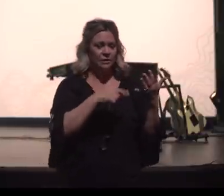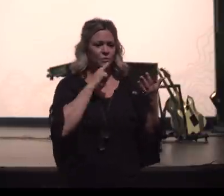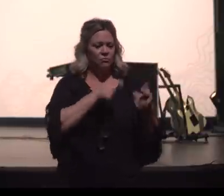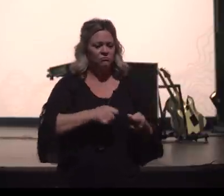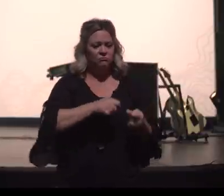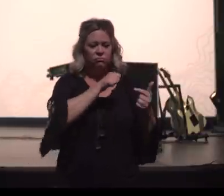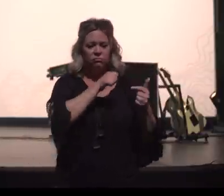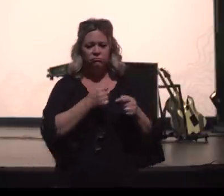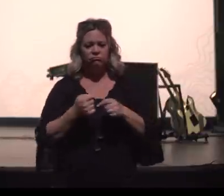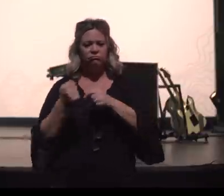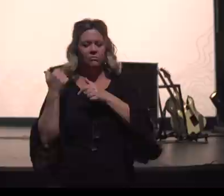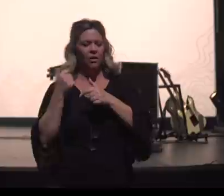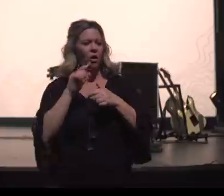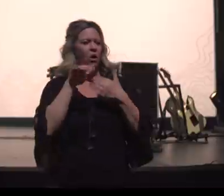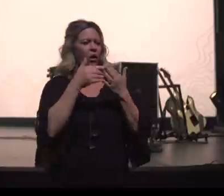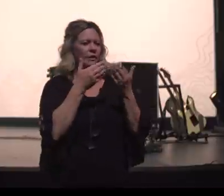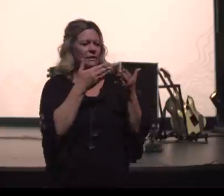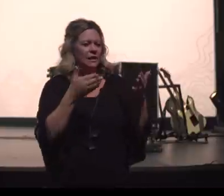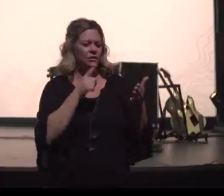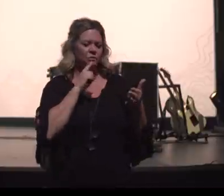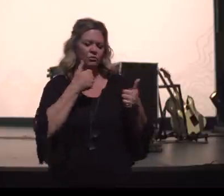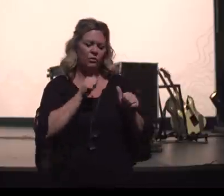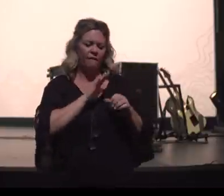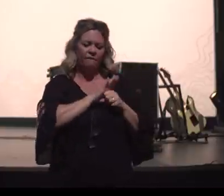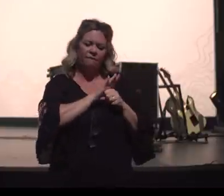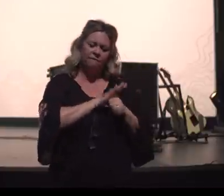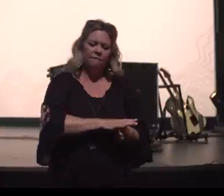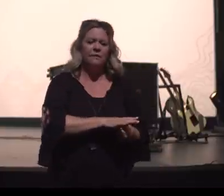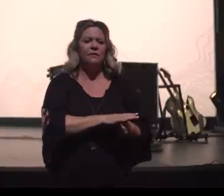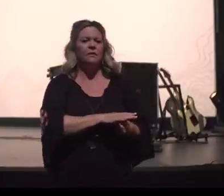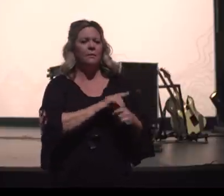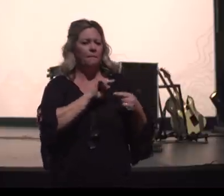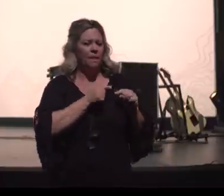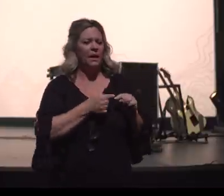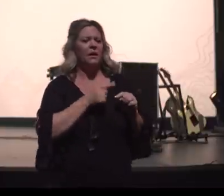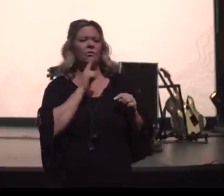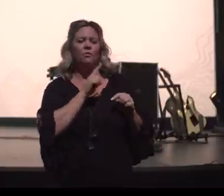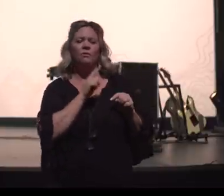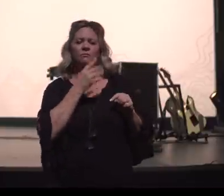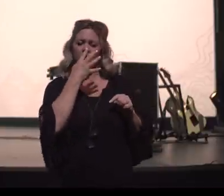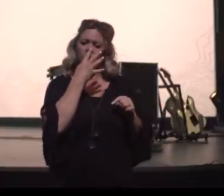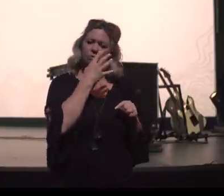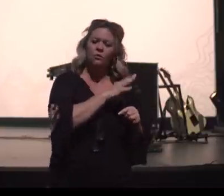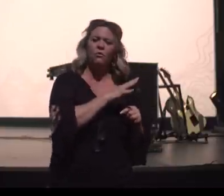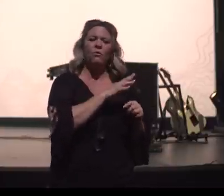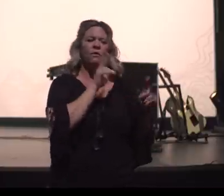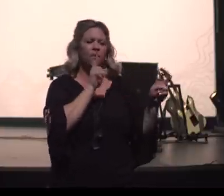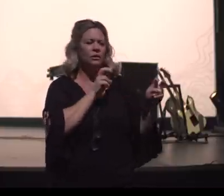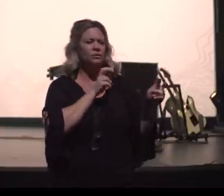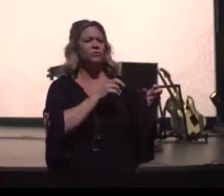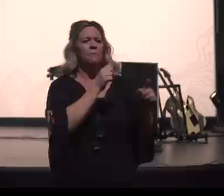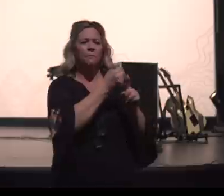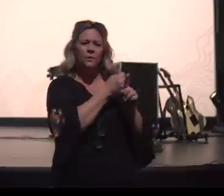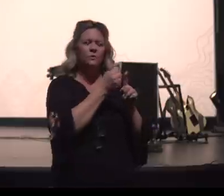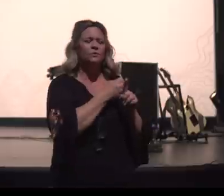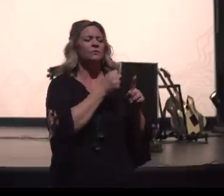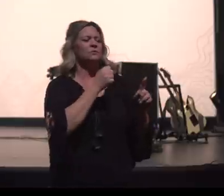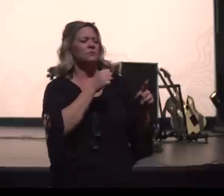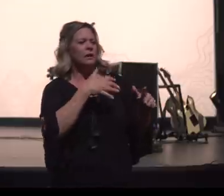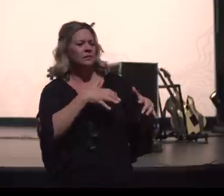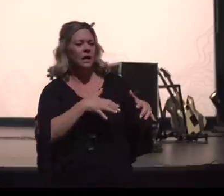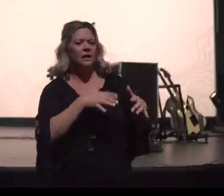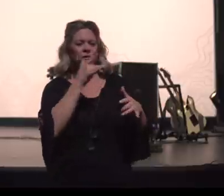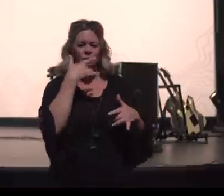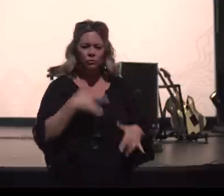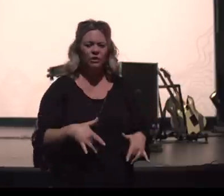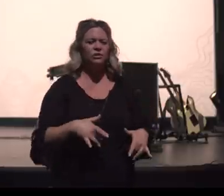you had that you were using to push down the pain or issues in your past of maybe abuse or anxiety or depression. And